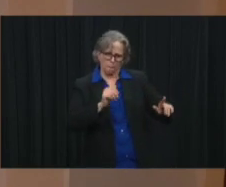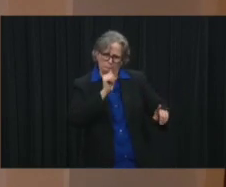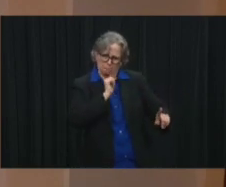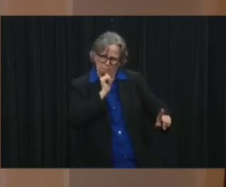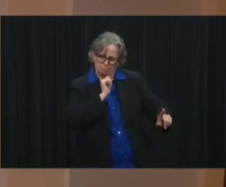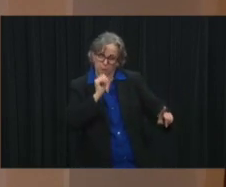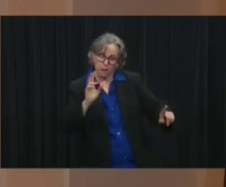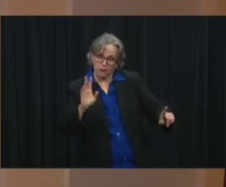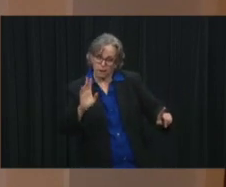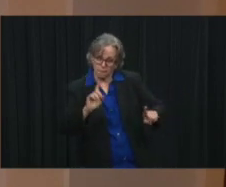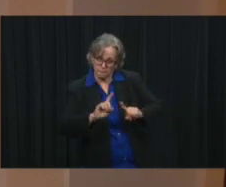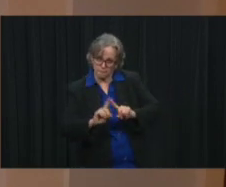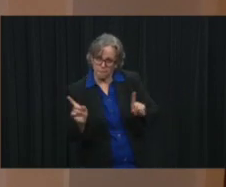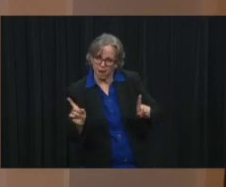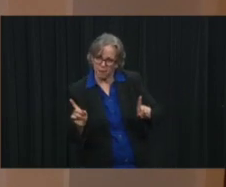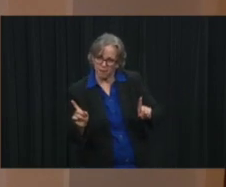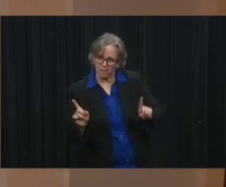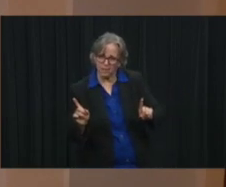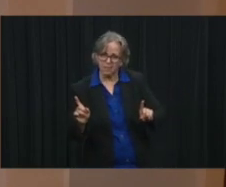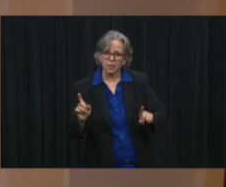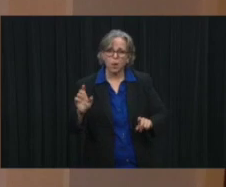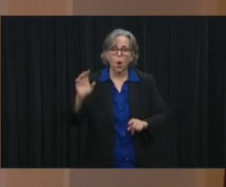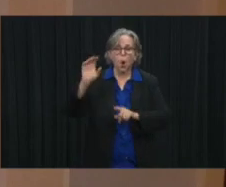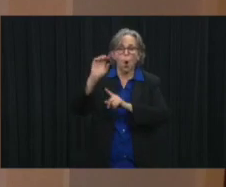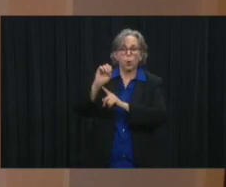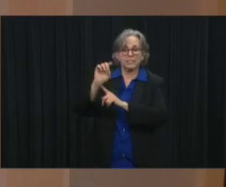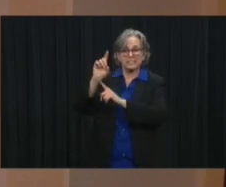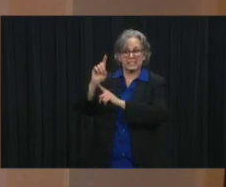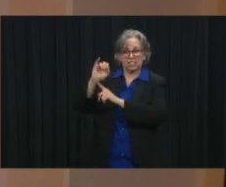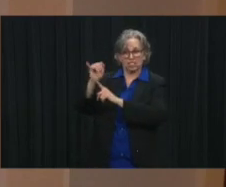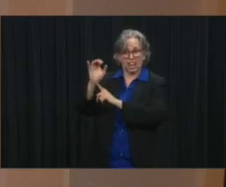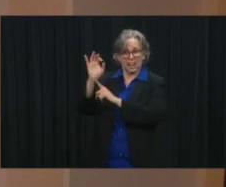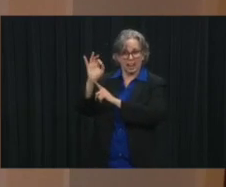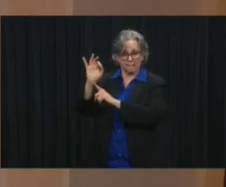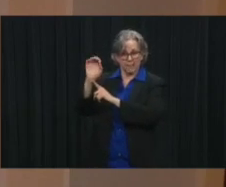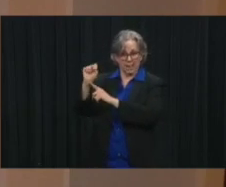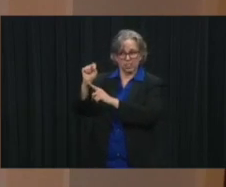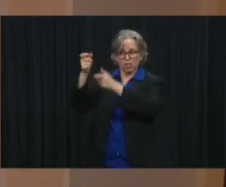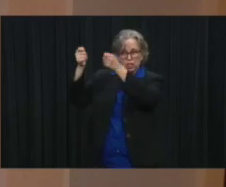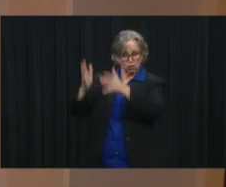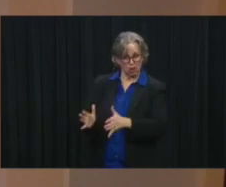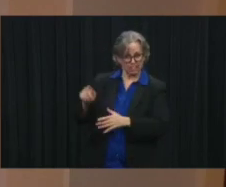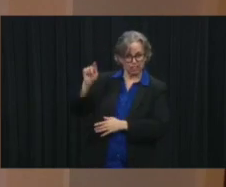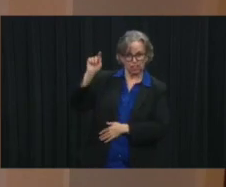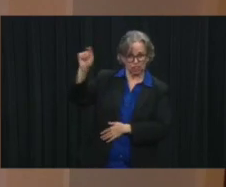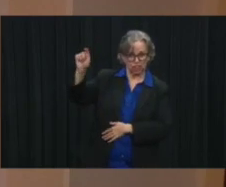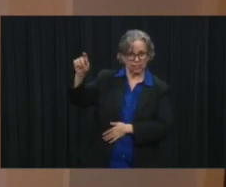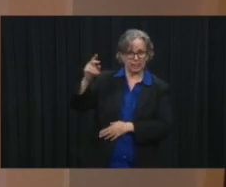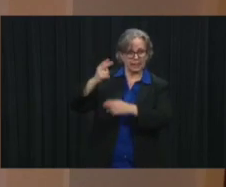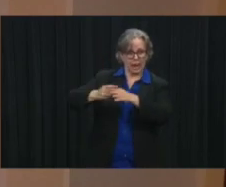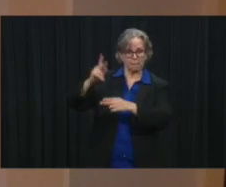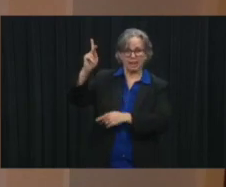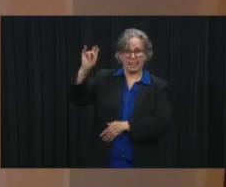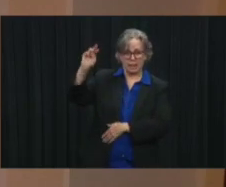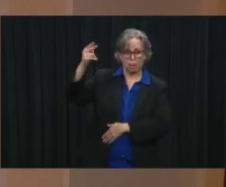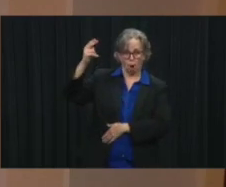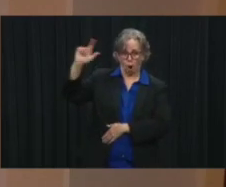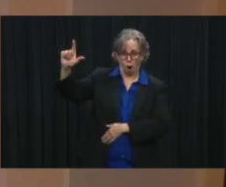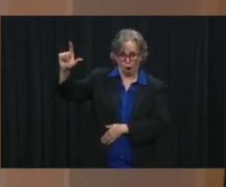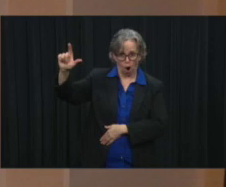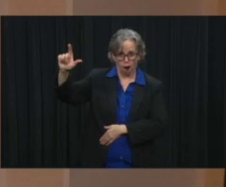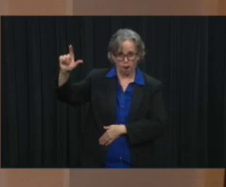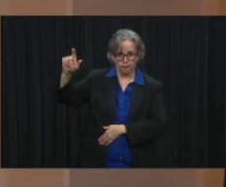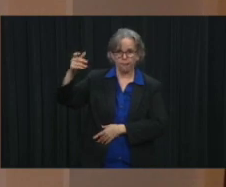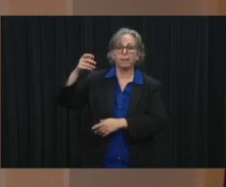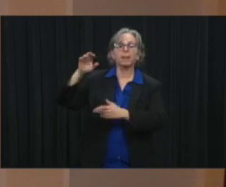Kim Hall from ODJFS. We have already engaged the private sector, some tech companies that we have built relationships through our